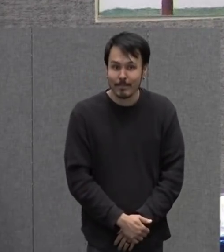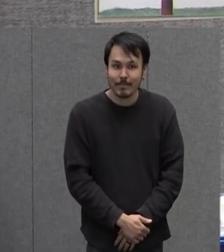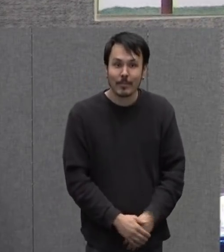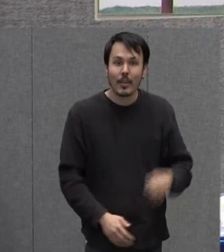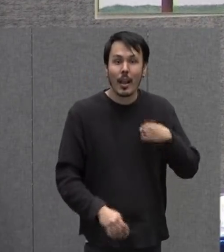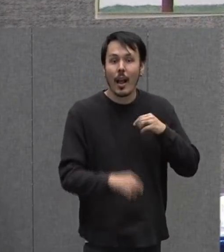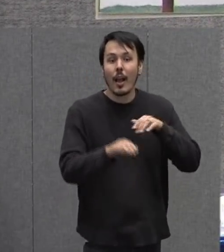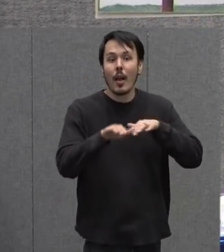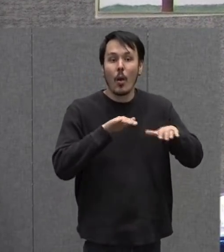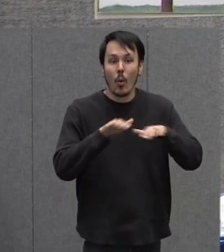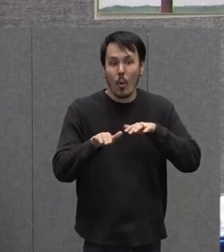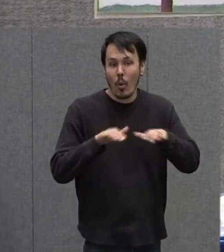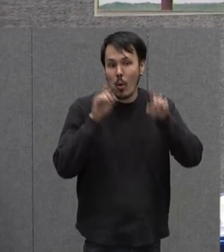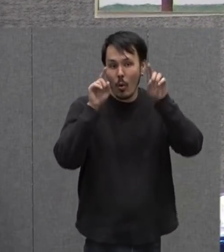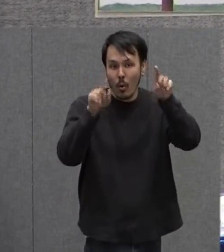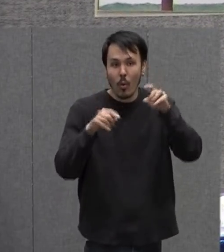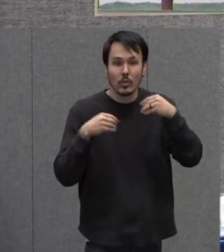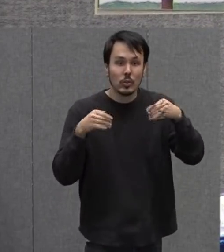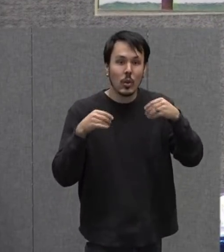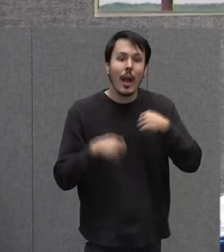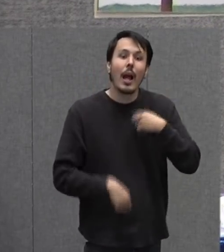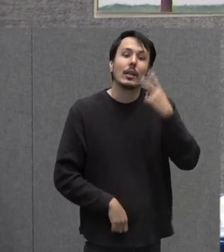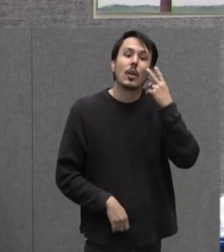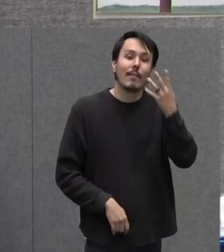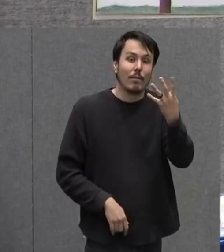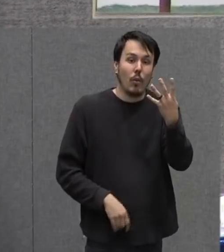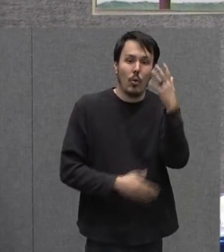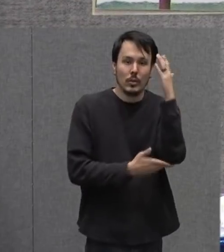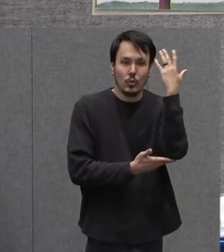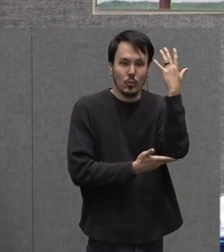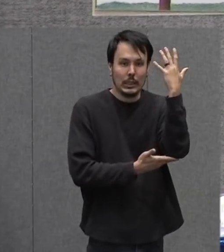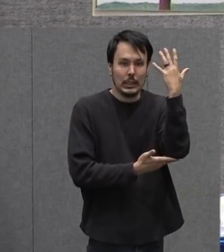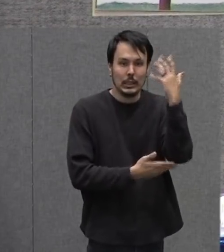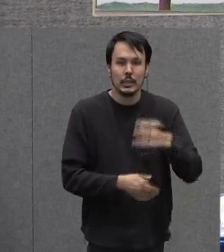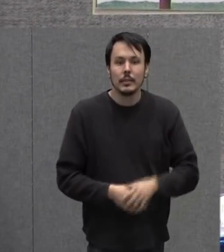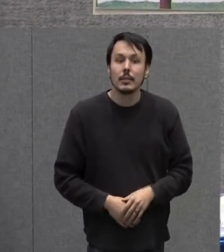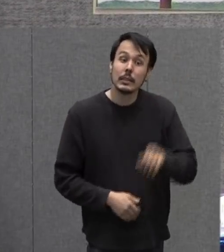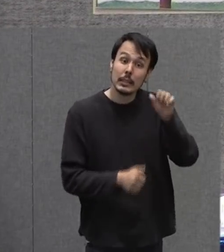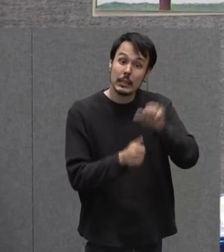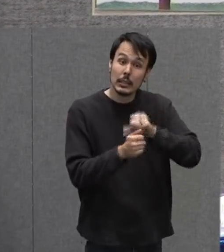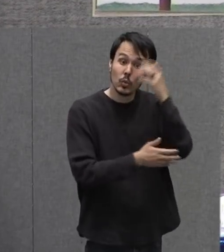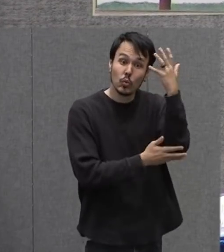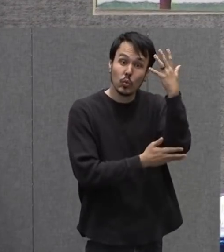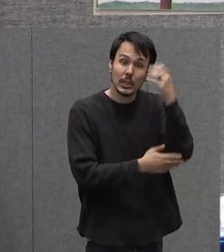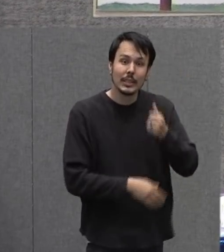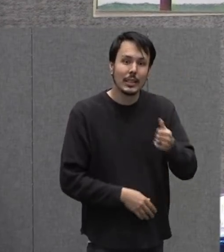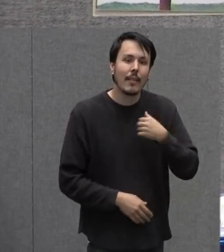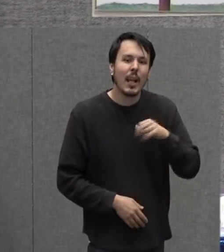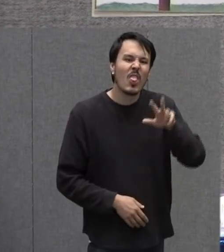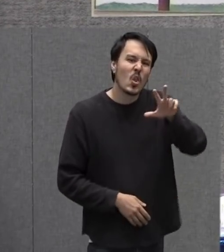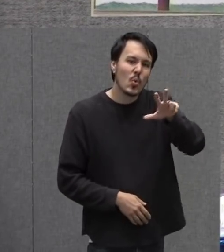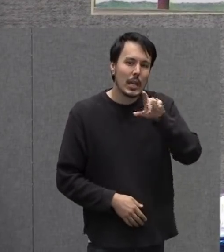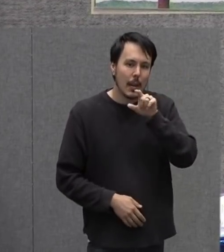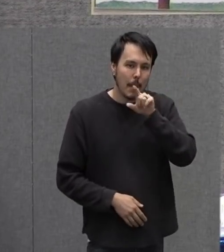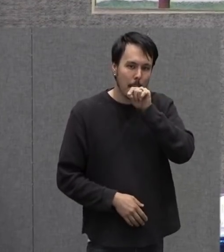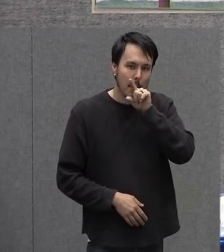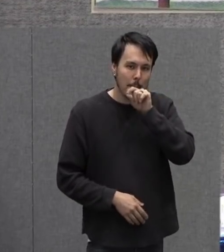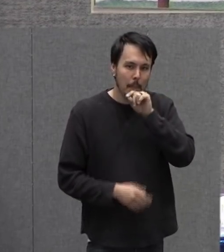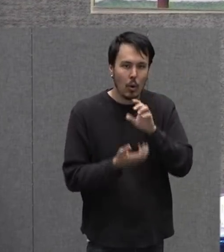On my way to the store, I saw 4 trees. Each tree had 3 birds'